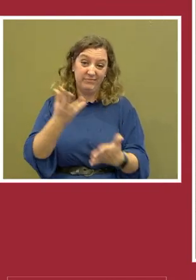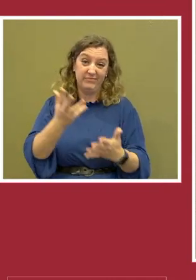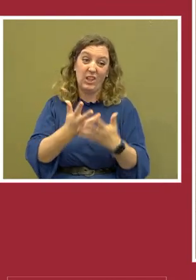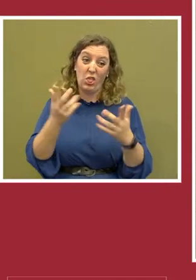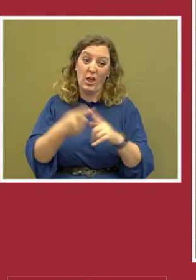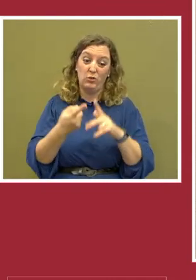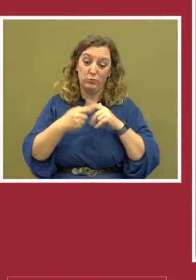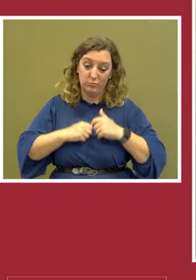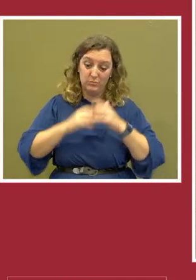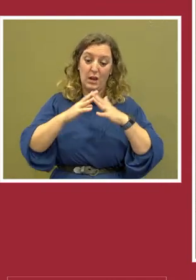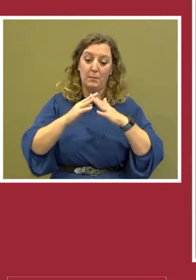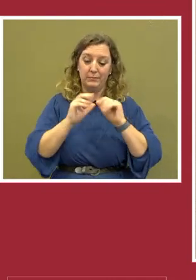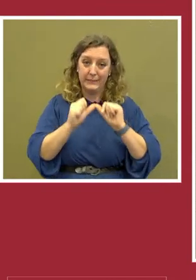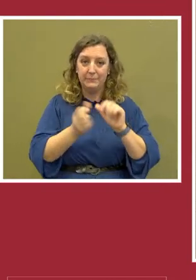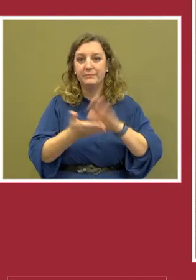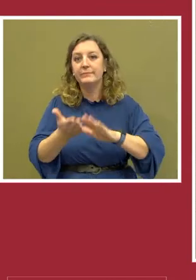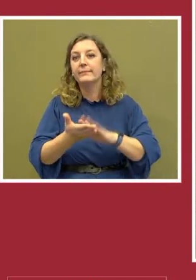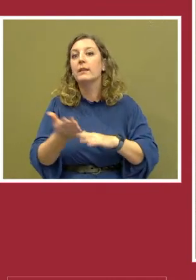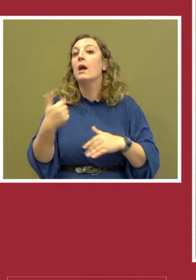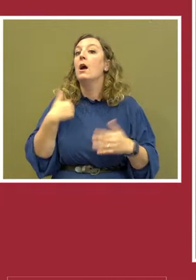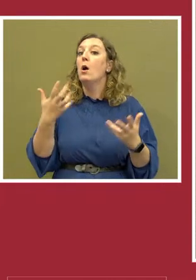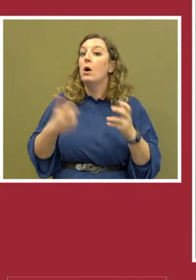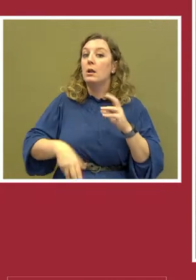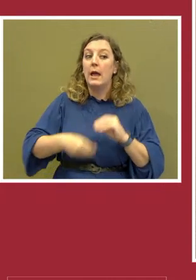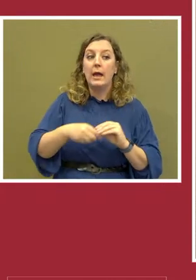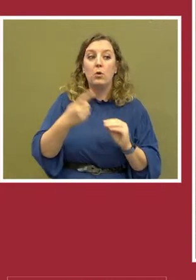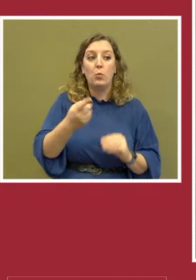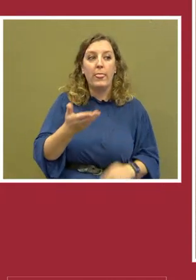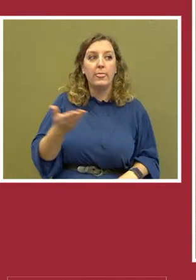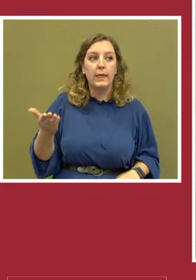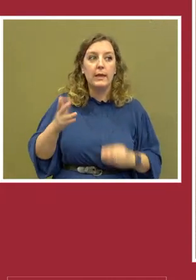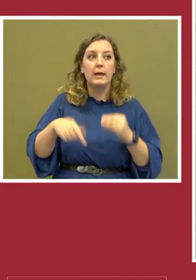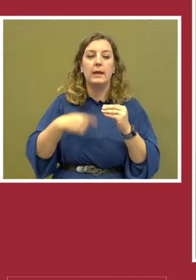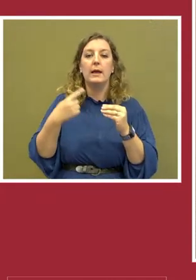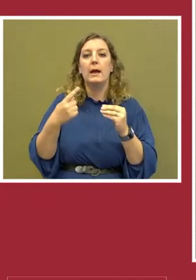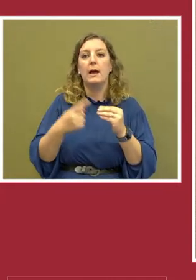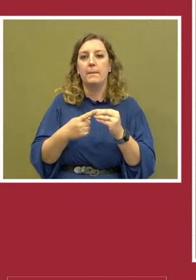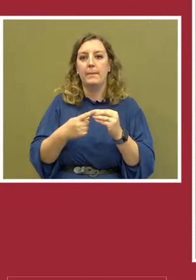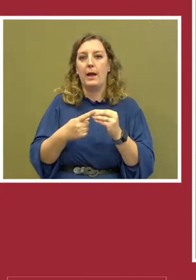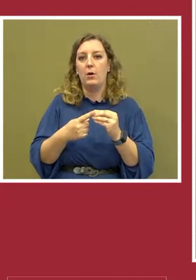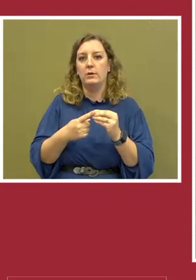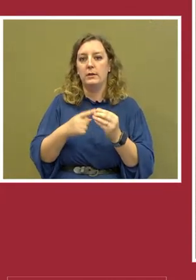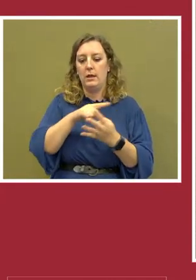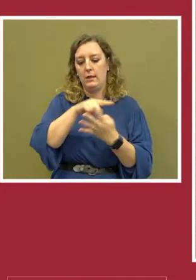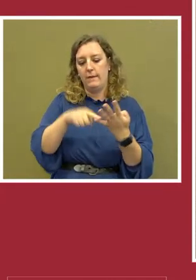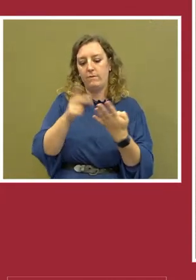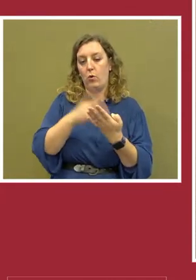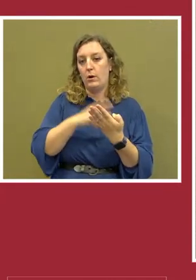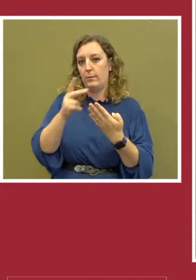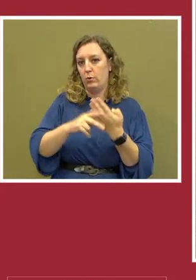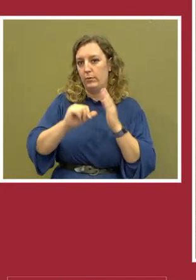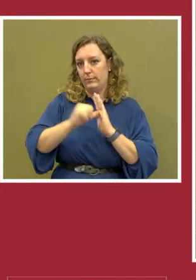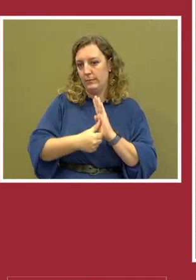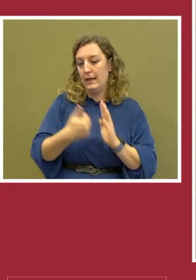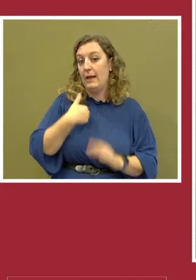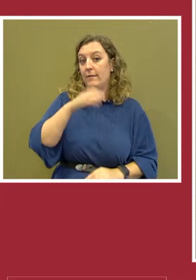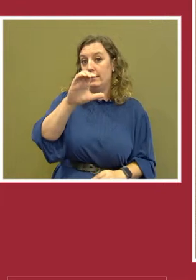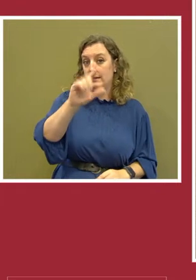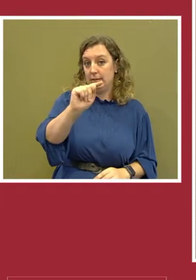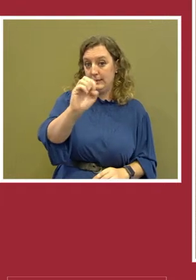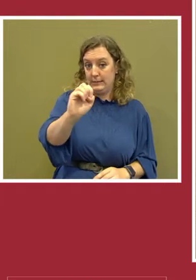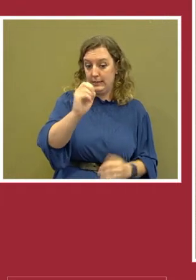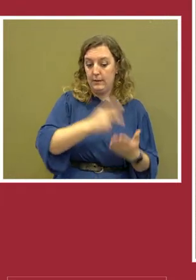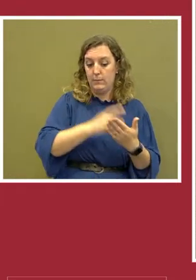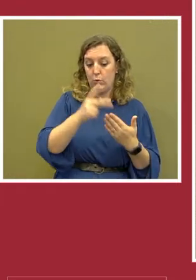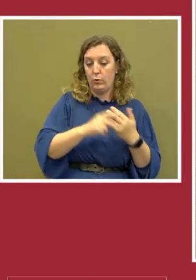So I did want to say one thing just real quickly about the four programs we're highlighting. So we do have CTE programs at